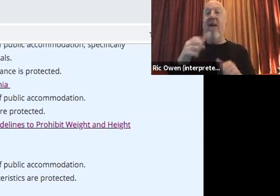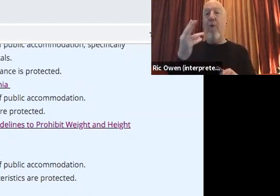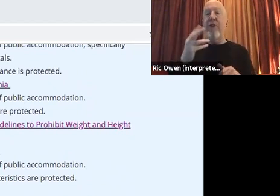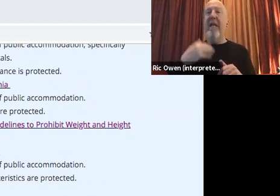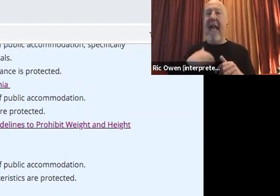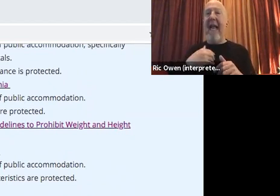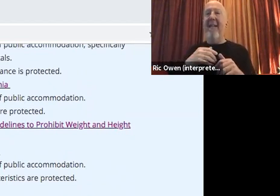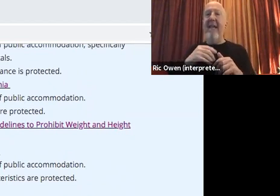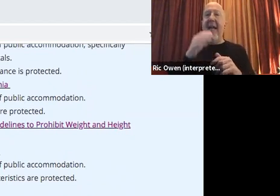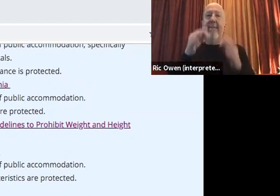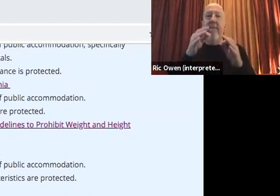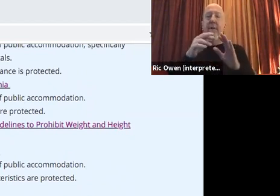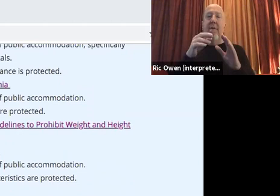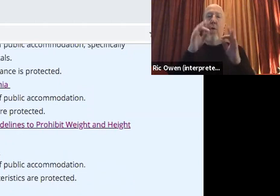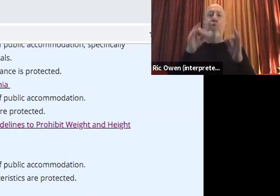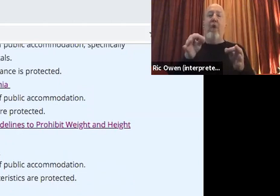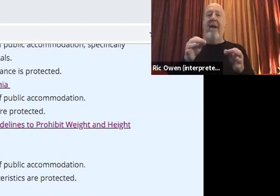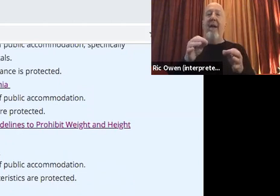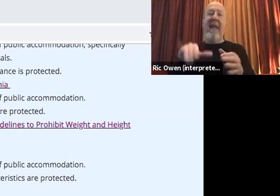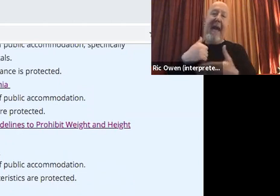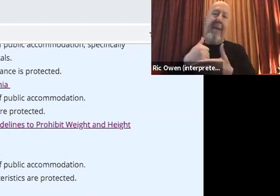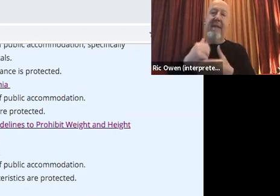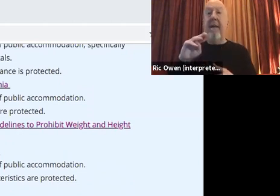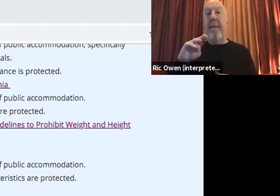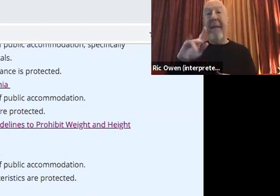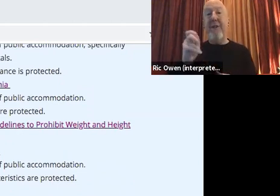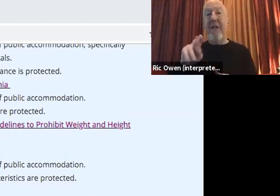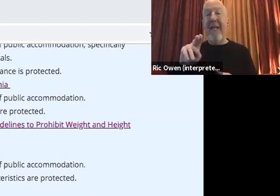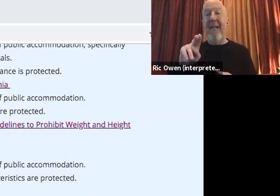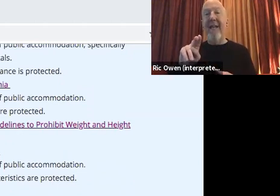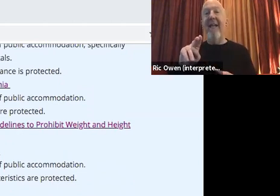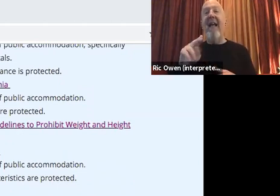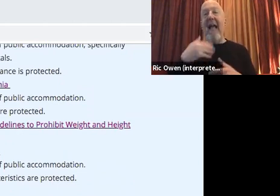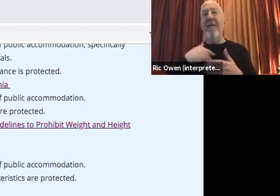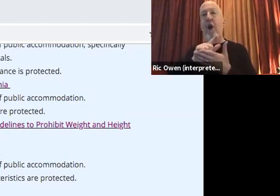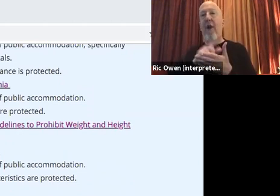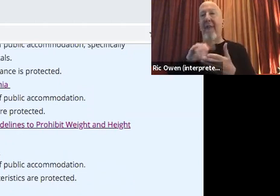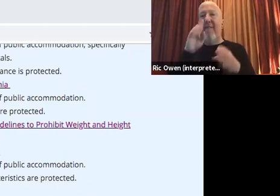helpful. Michigan has a law that focuses on employment.